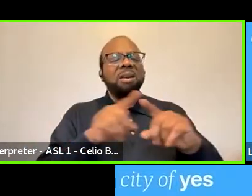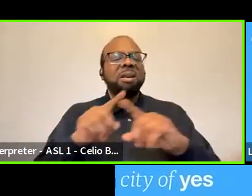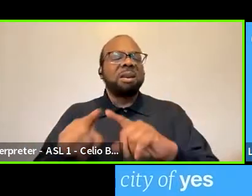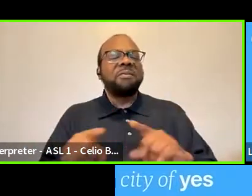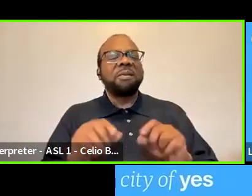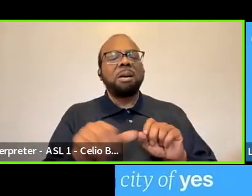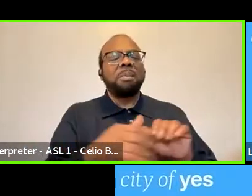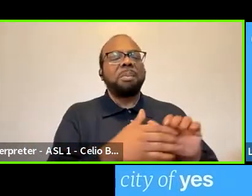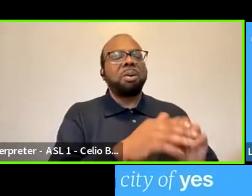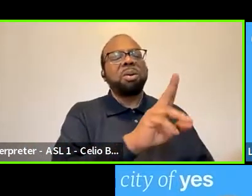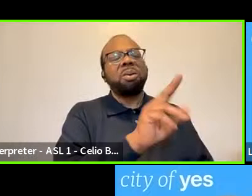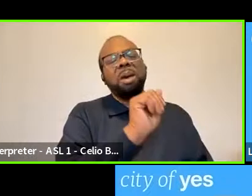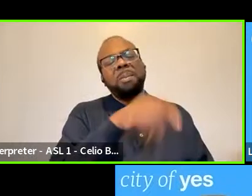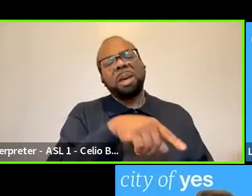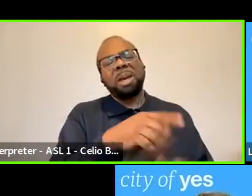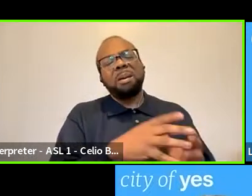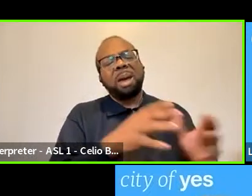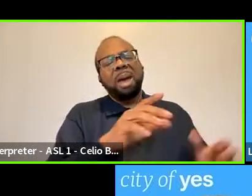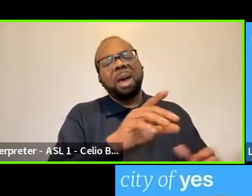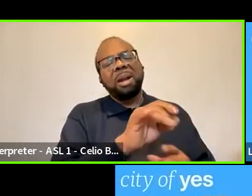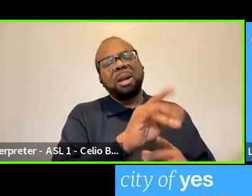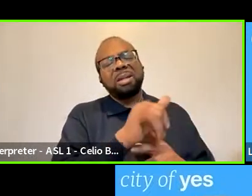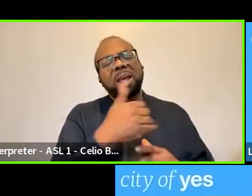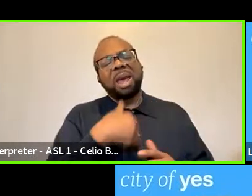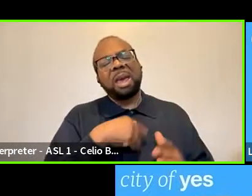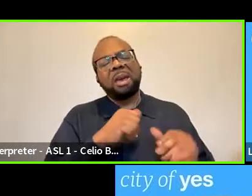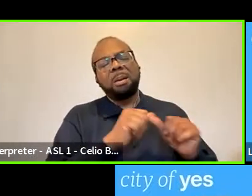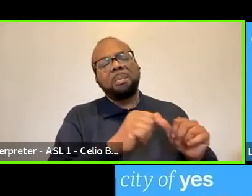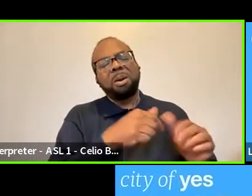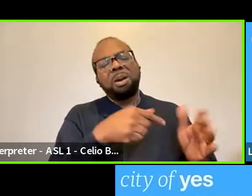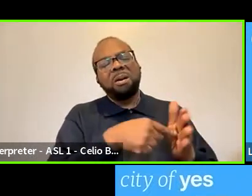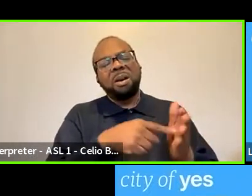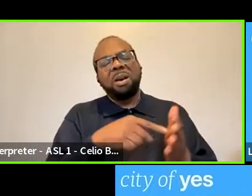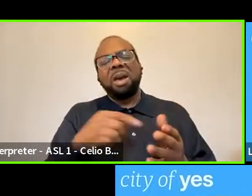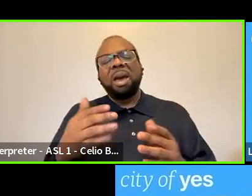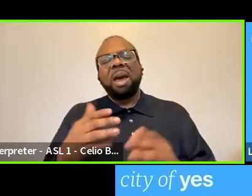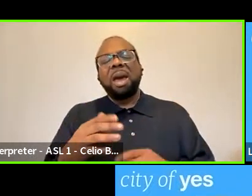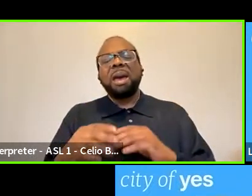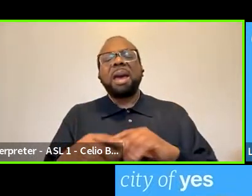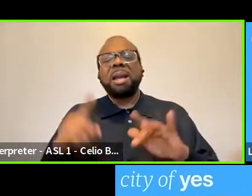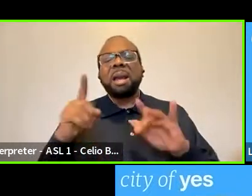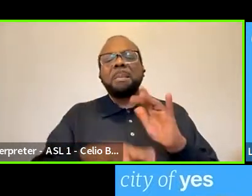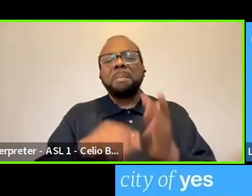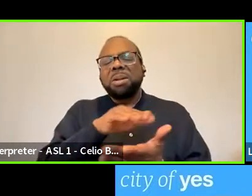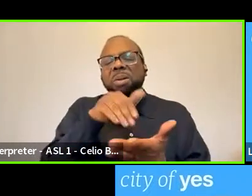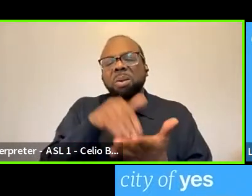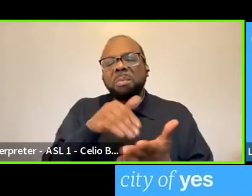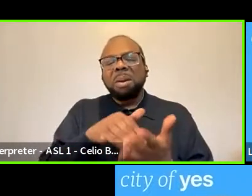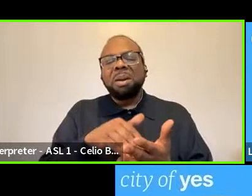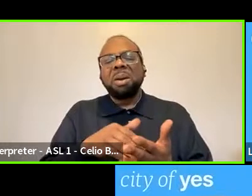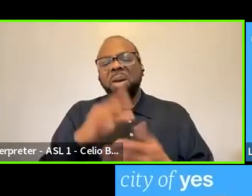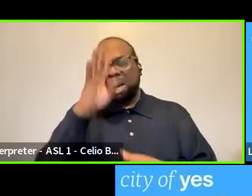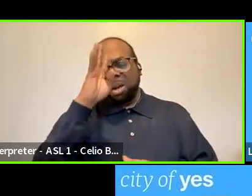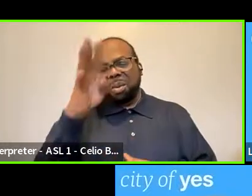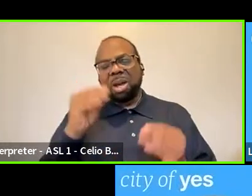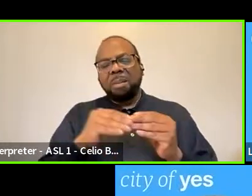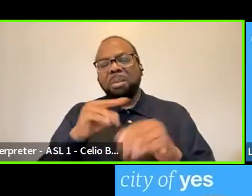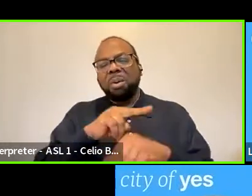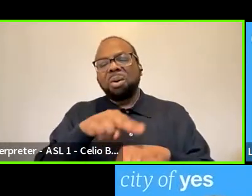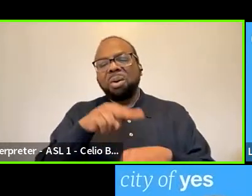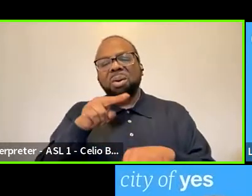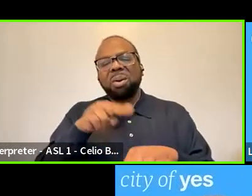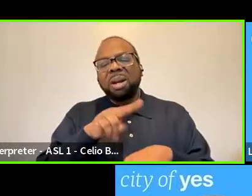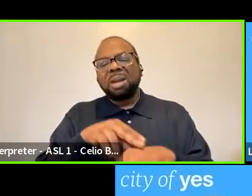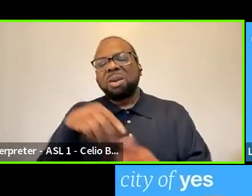density areas which will have this permanently affordable housing and the missing middle proposals for our low-density suite proposals we can create more naturally affordable